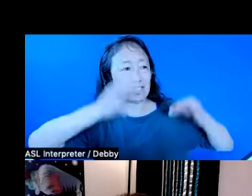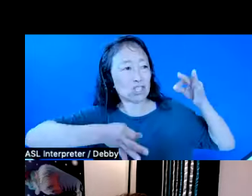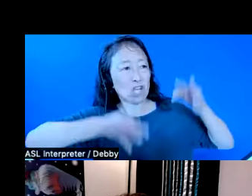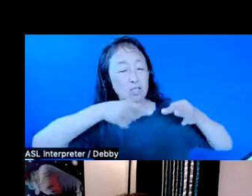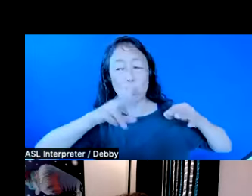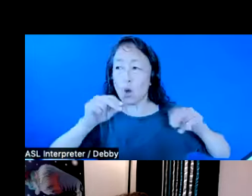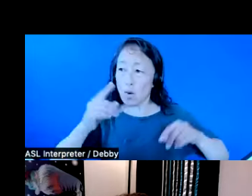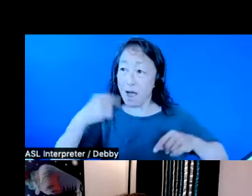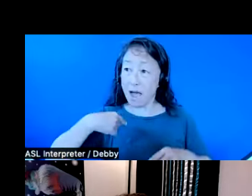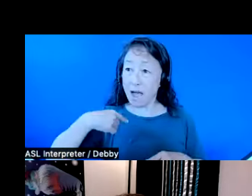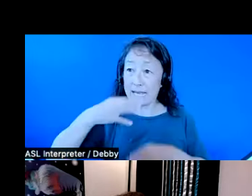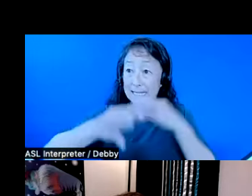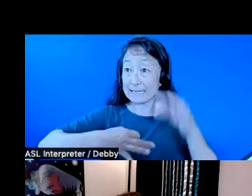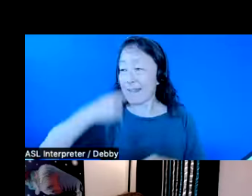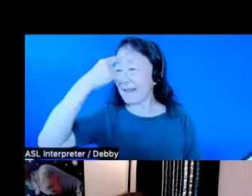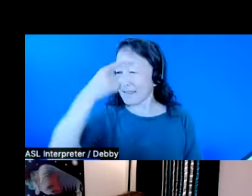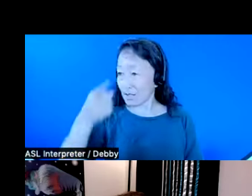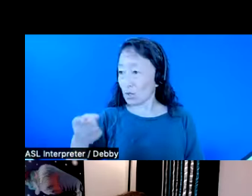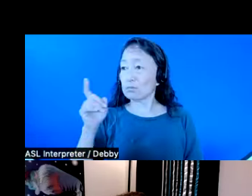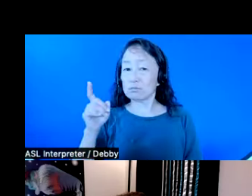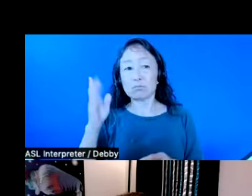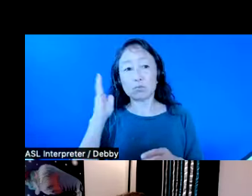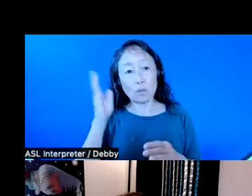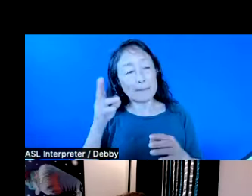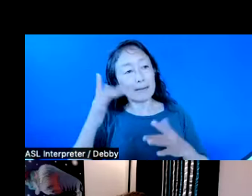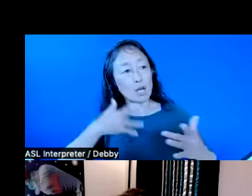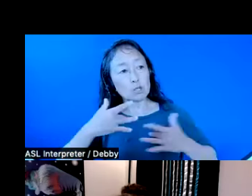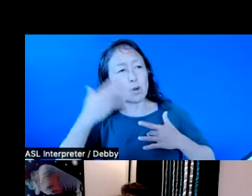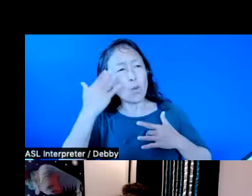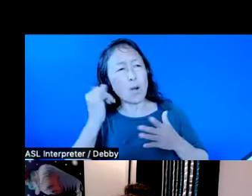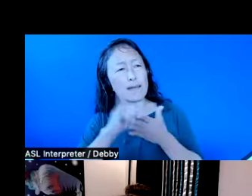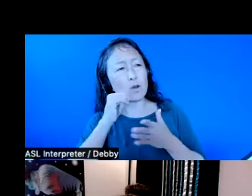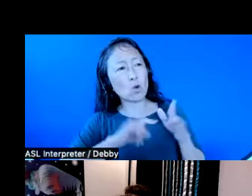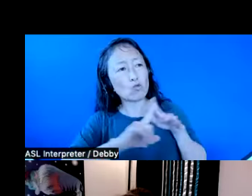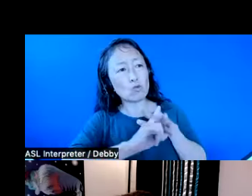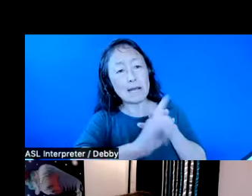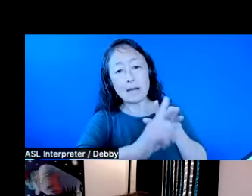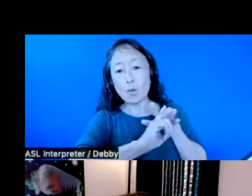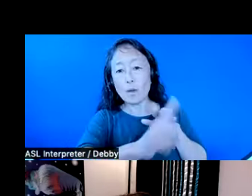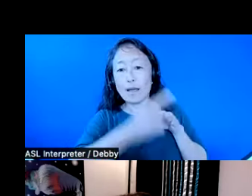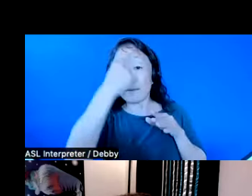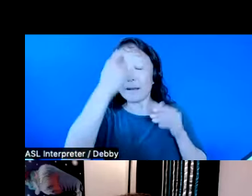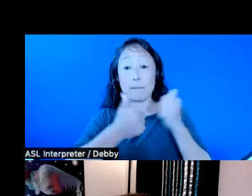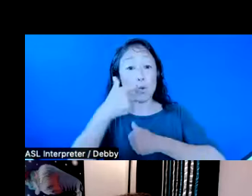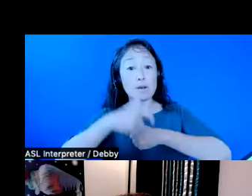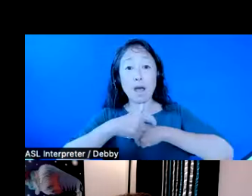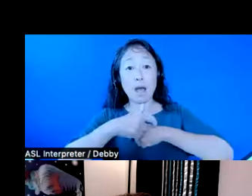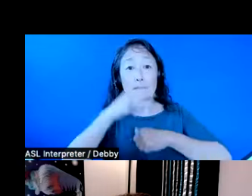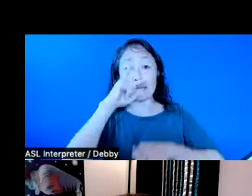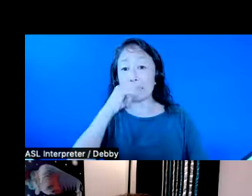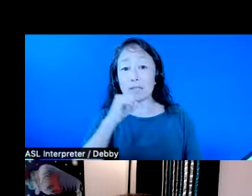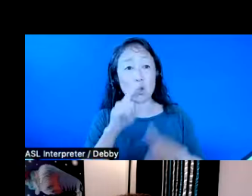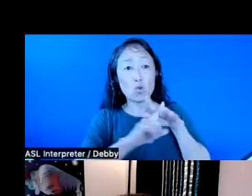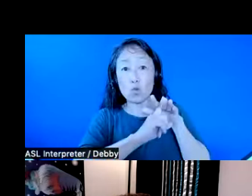be concerned about why is she running away? Because most of the time kids don't run away from places that